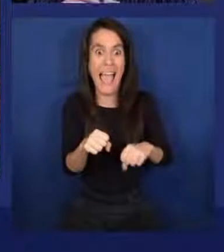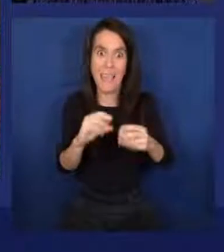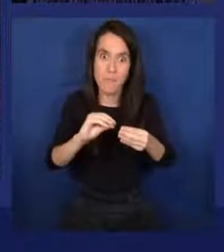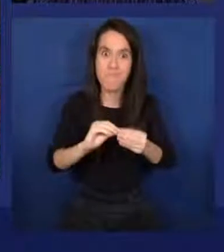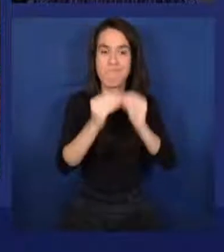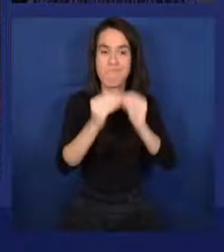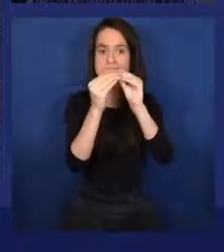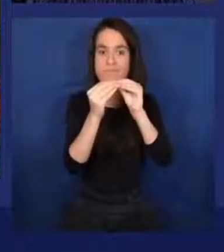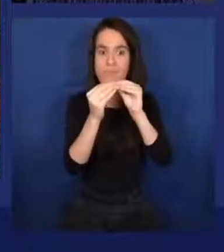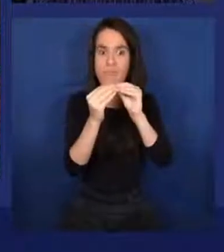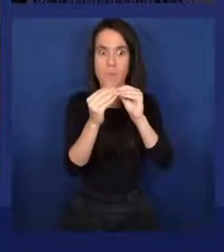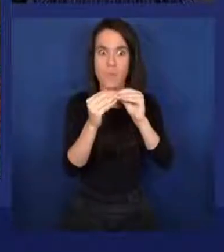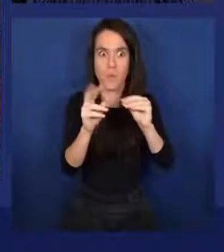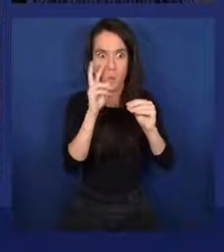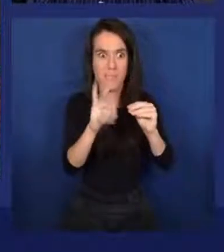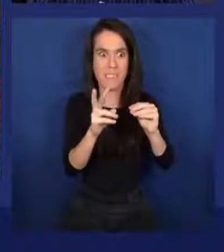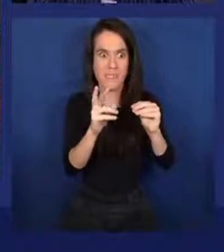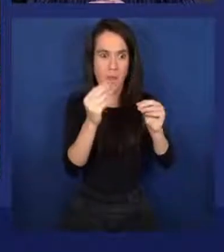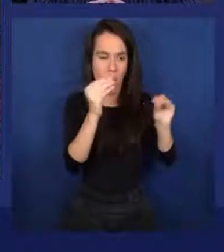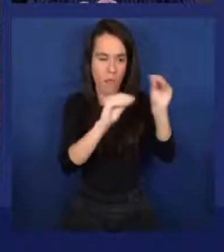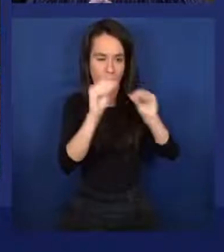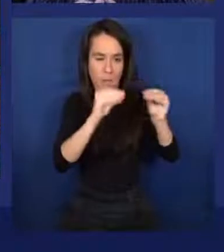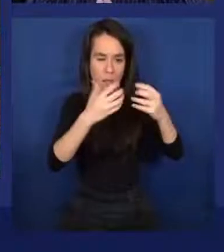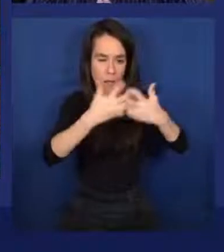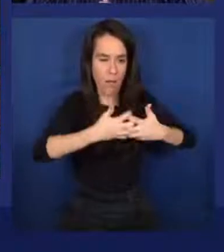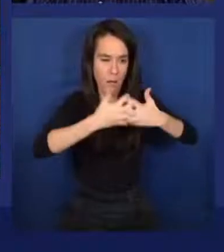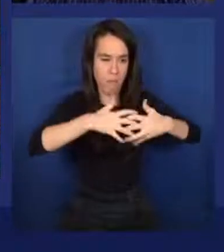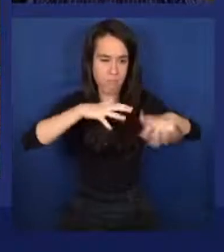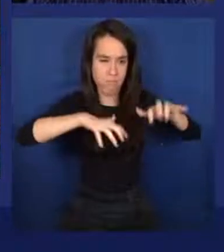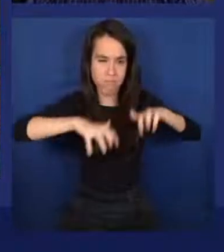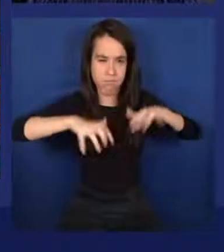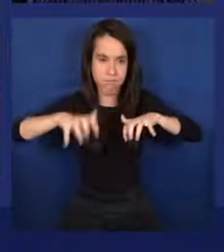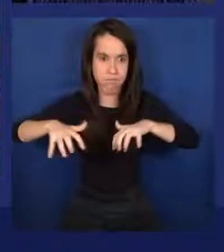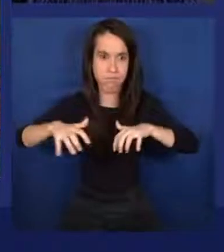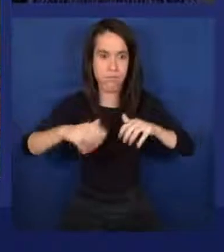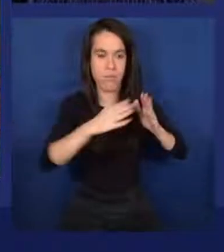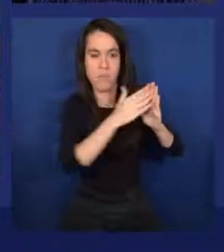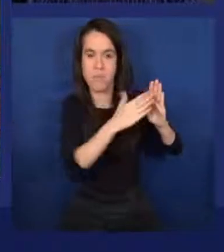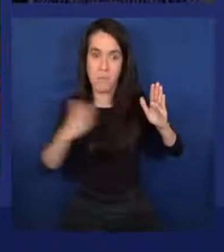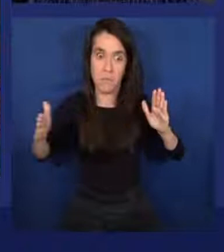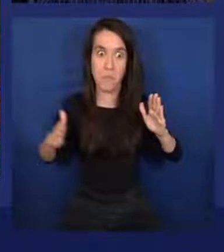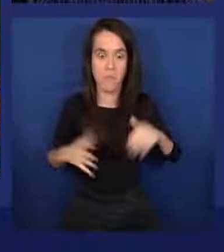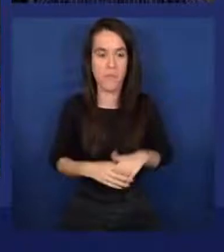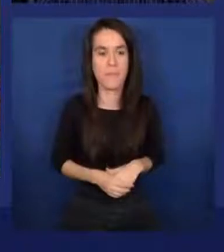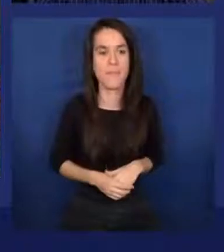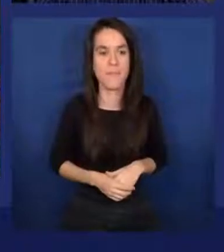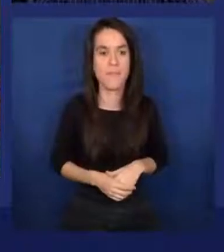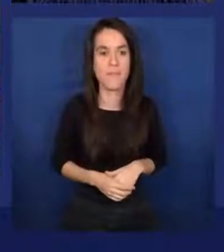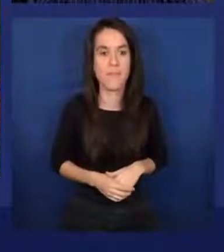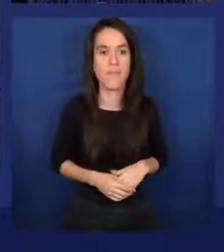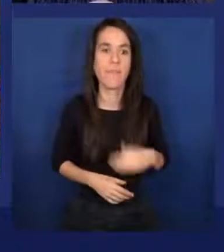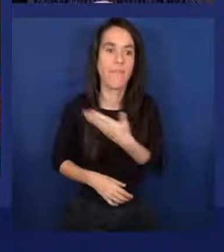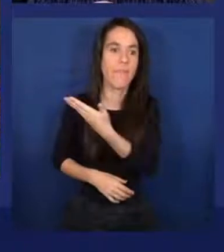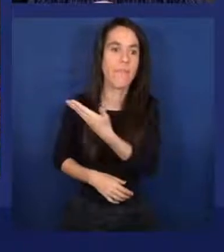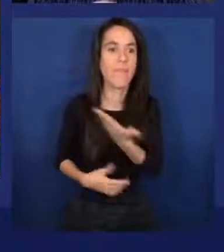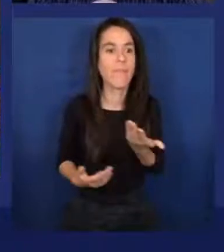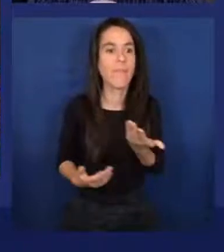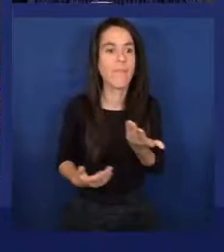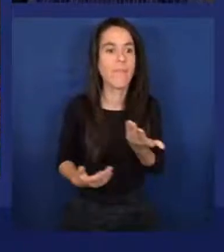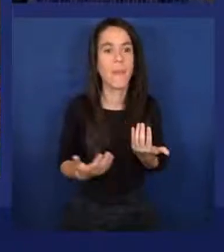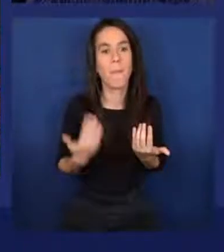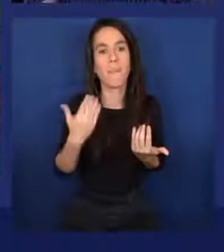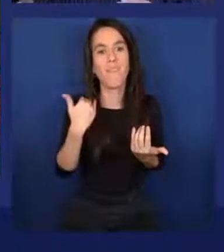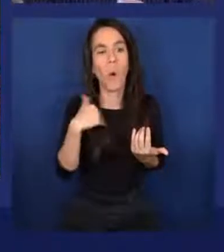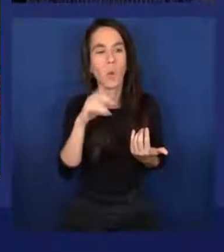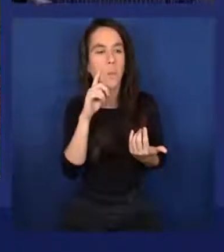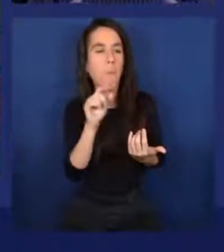silicon doubled roughly every 18 months to 2 years. Now, he didn't call it a law, he called it an observation. He